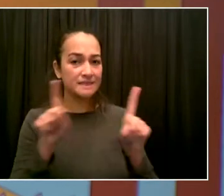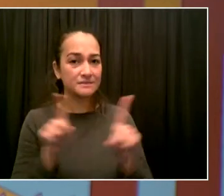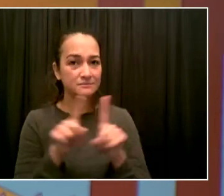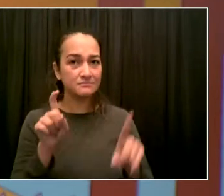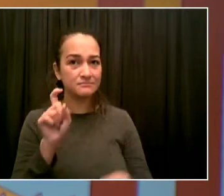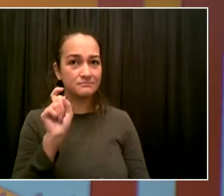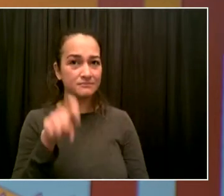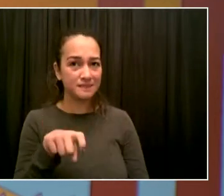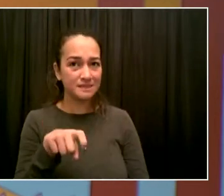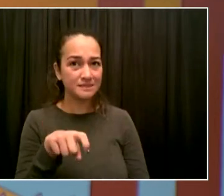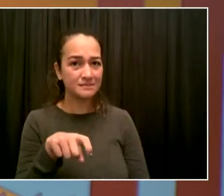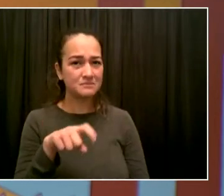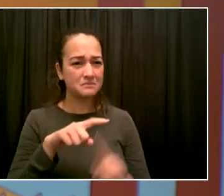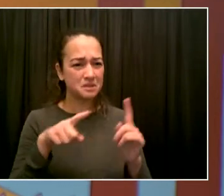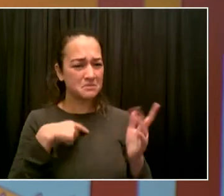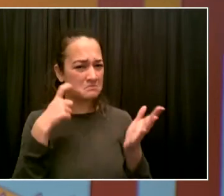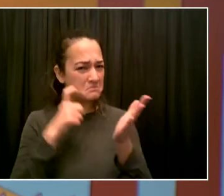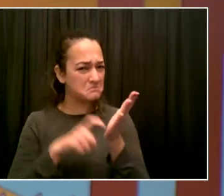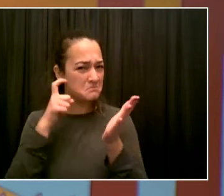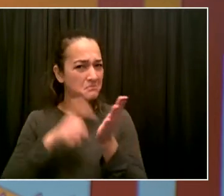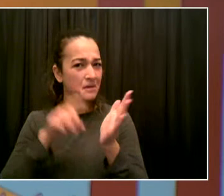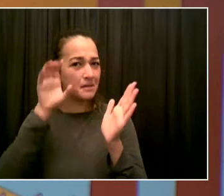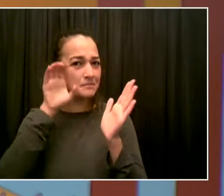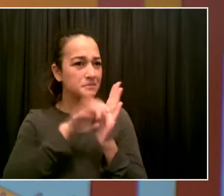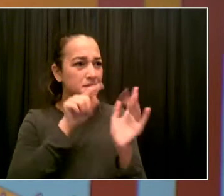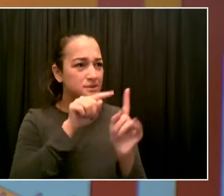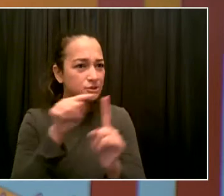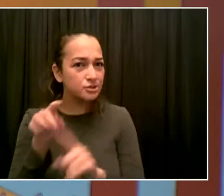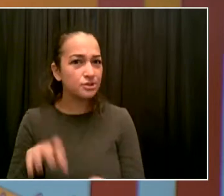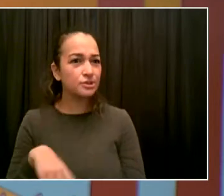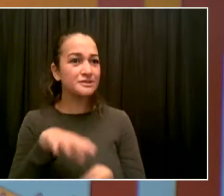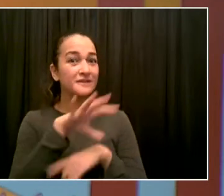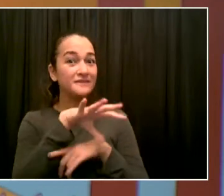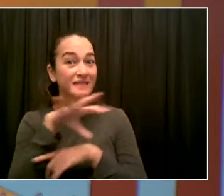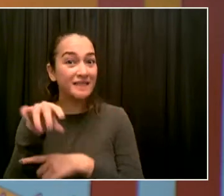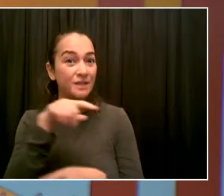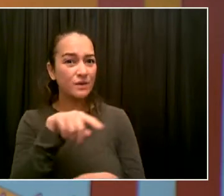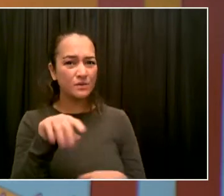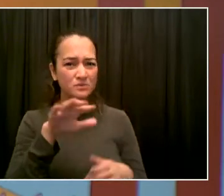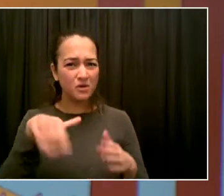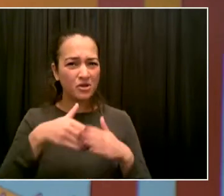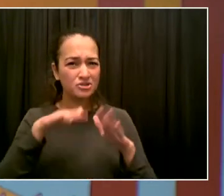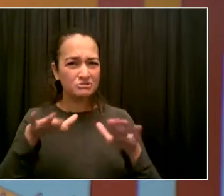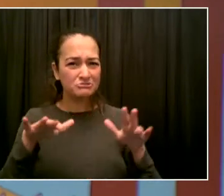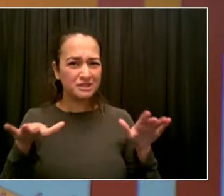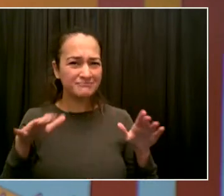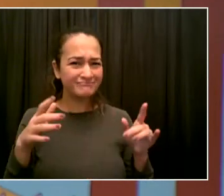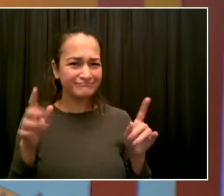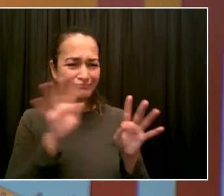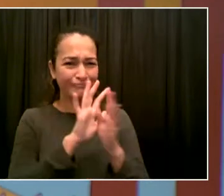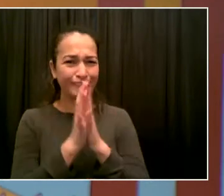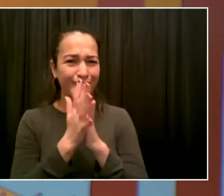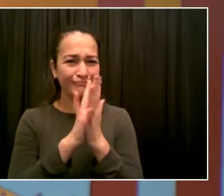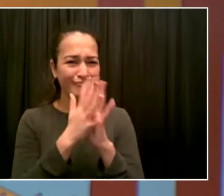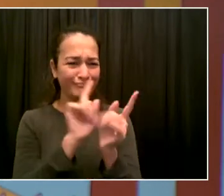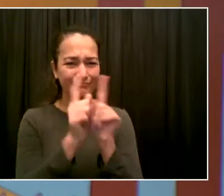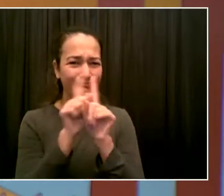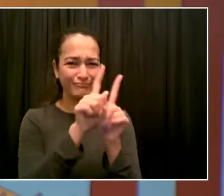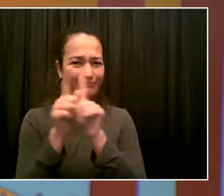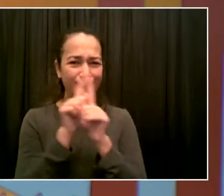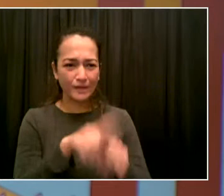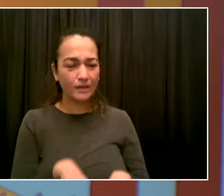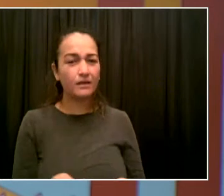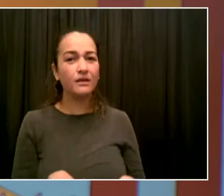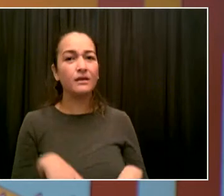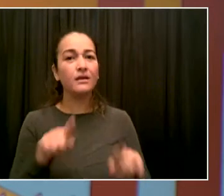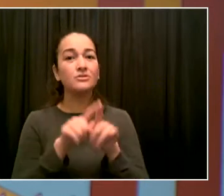not a 3 feet distance. Would students in those kinds of seating arrangements have to quarantine? So I'll turn to the doctors, but I